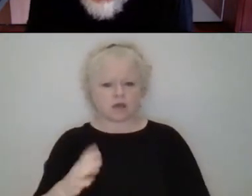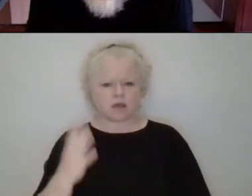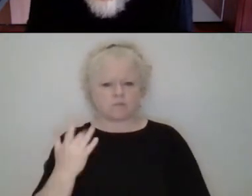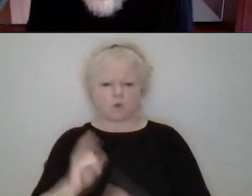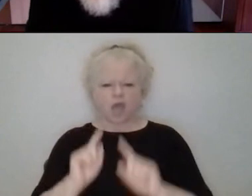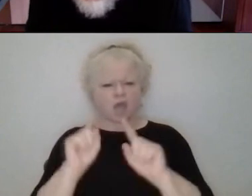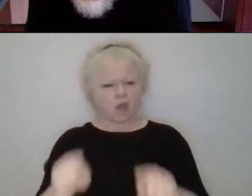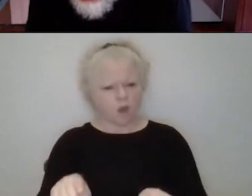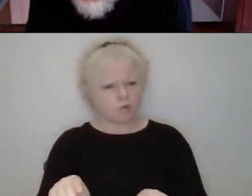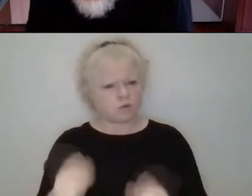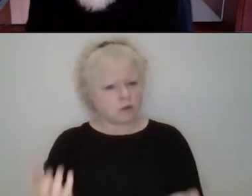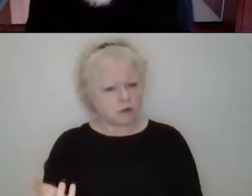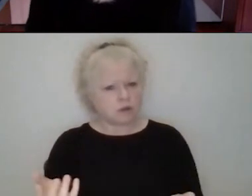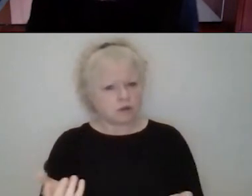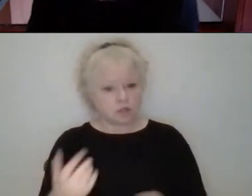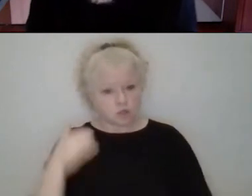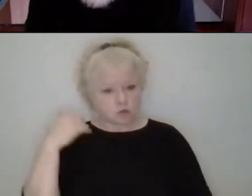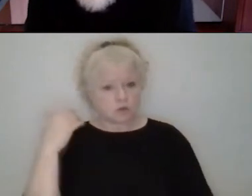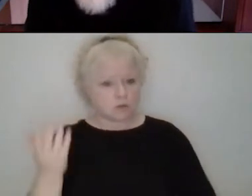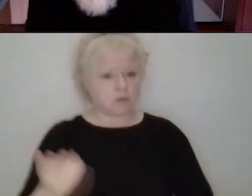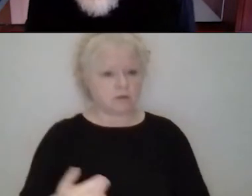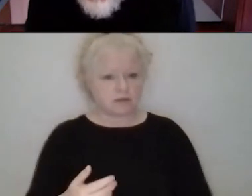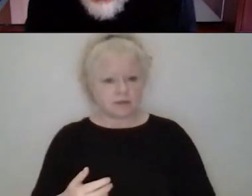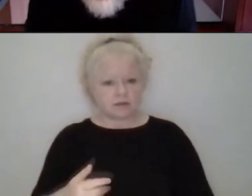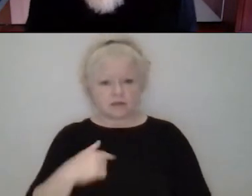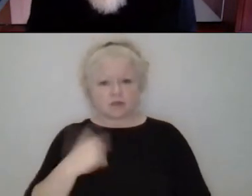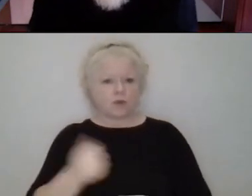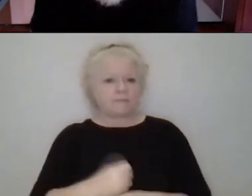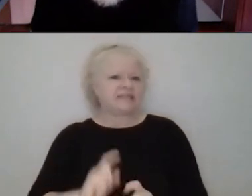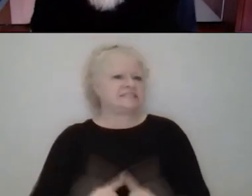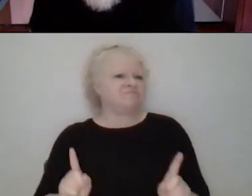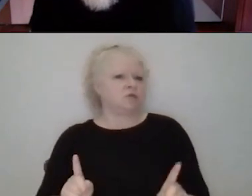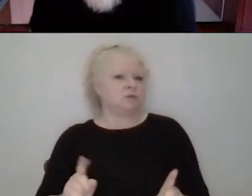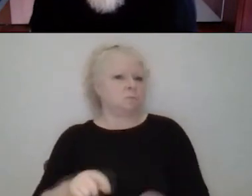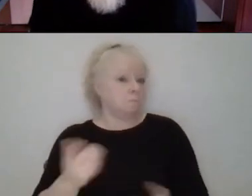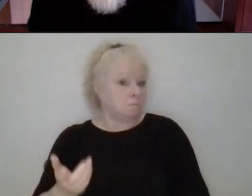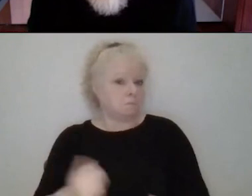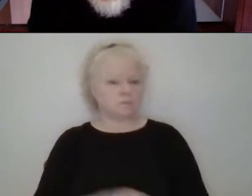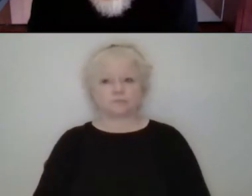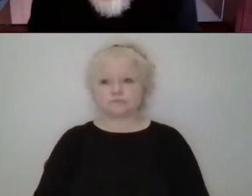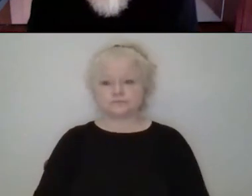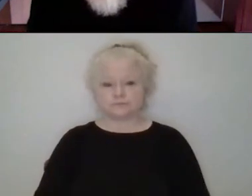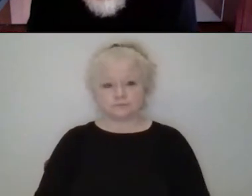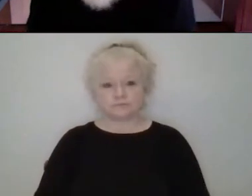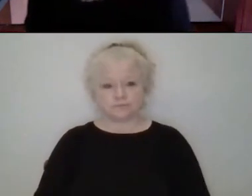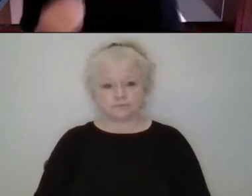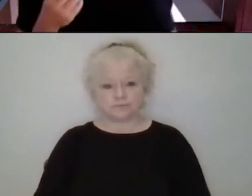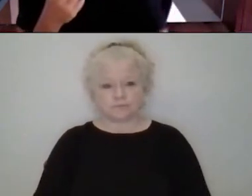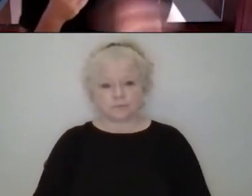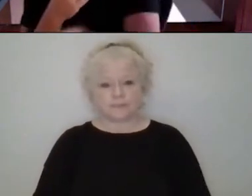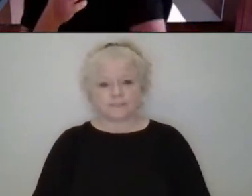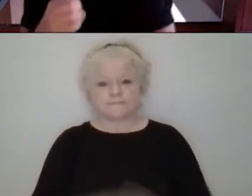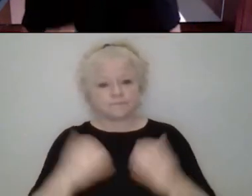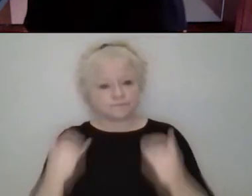to see? Well, you know where you want to go, but what makes it different, no? So we work made it in a different way,